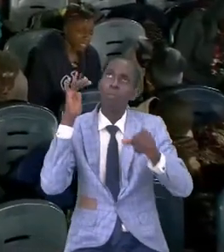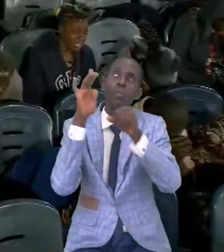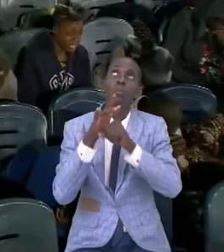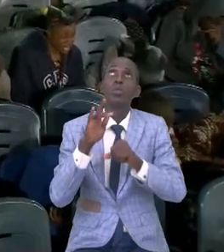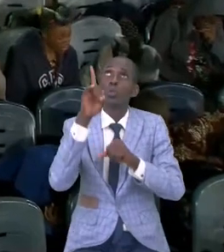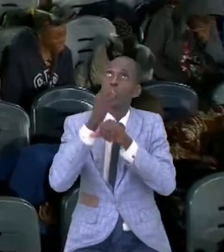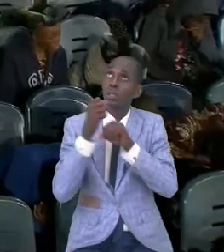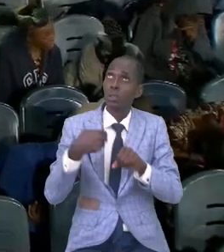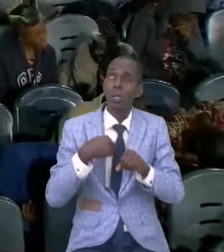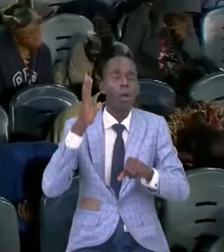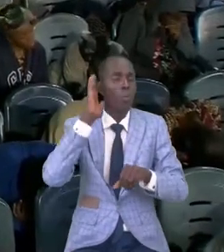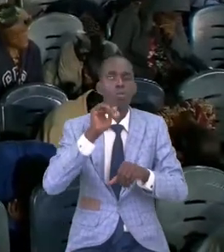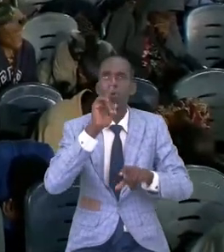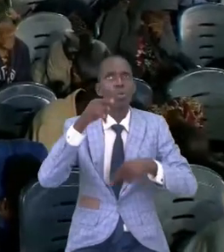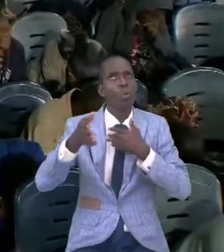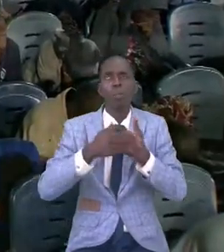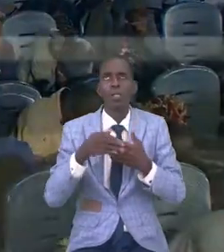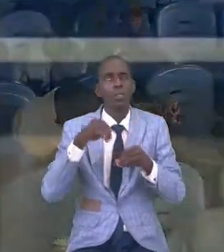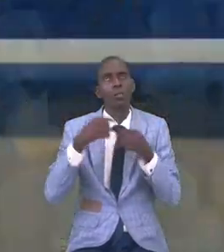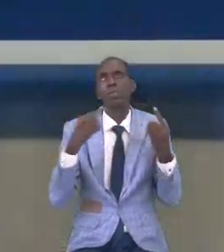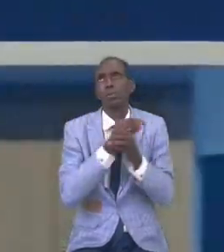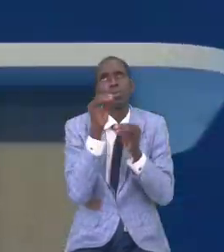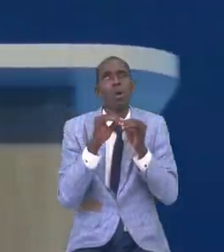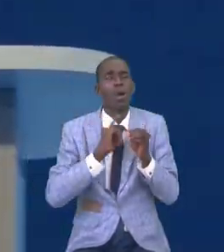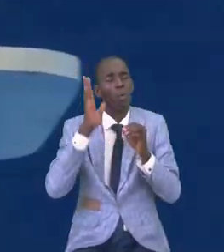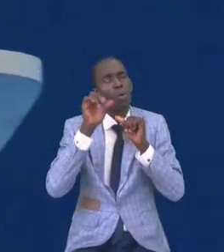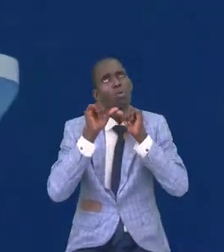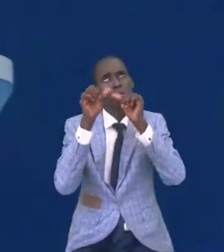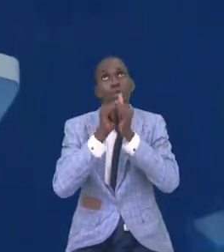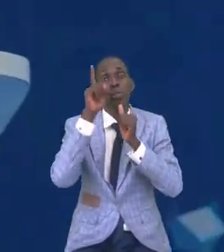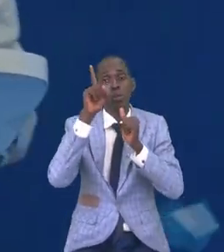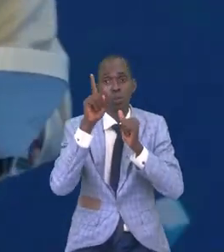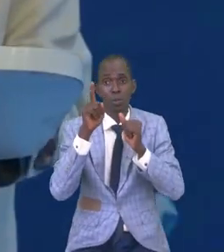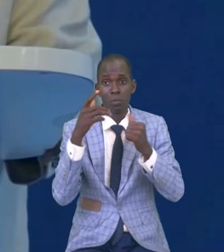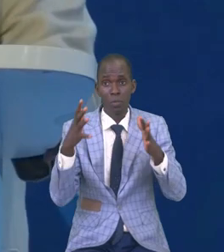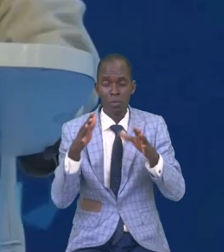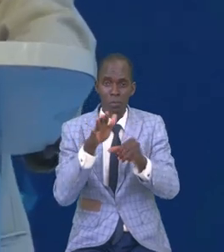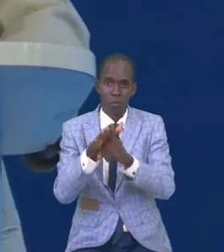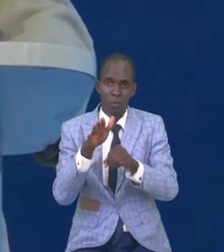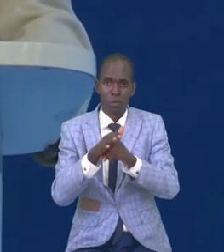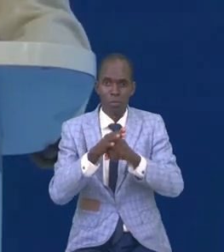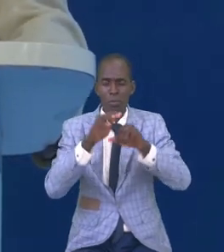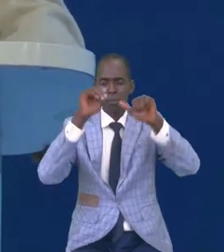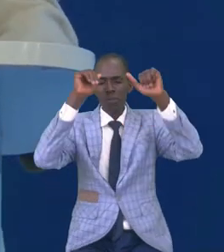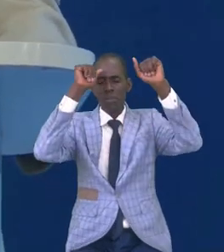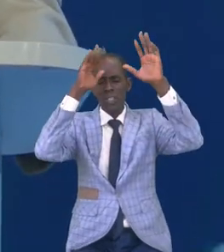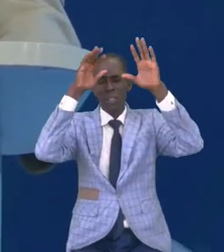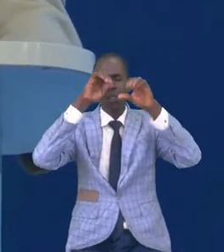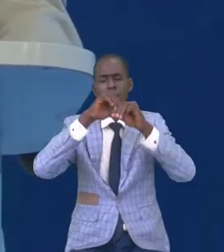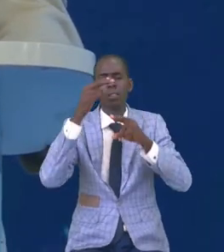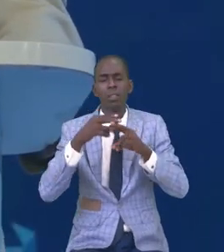will continue with the Lord. I'm going to pray with you now. Father, in the name of